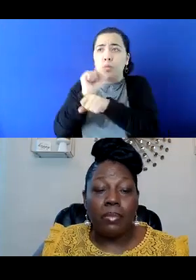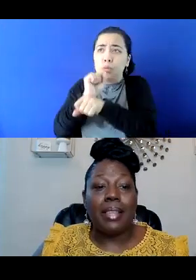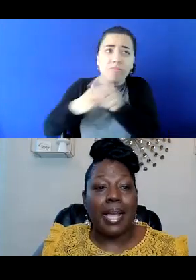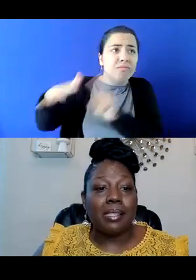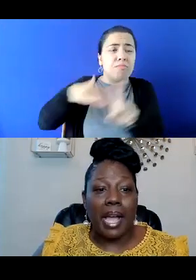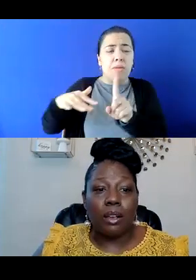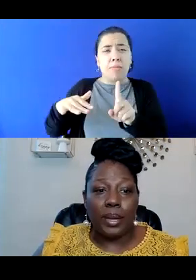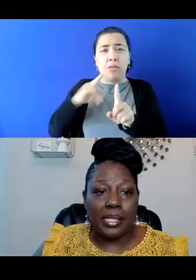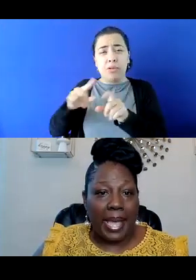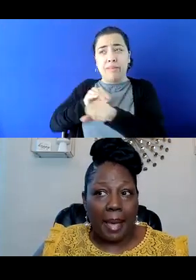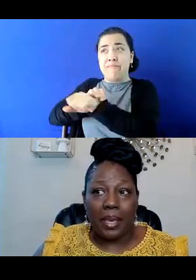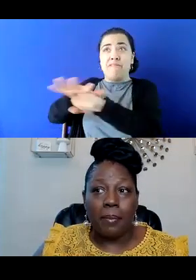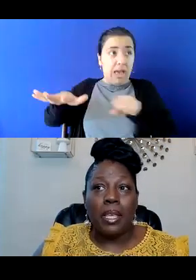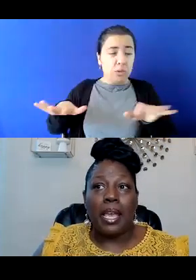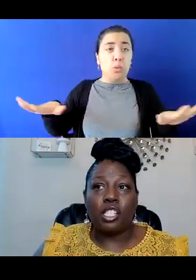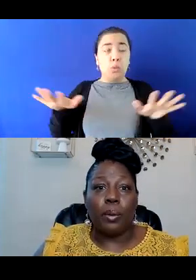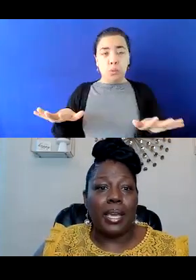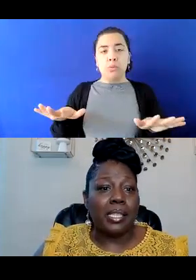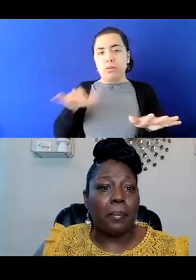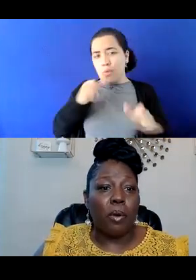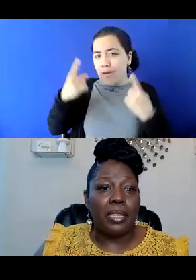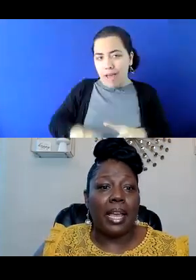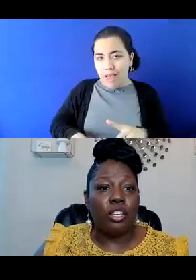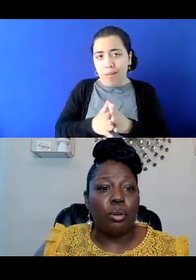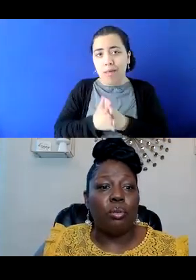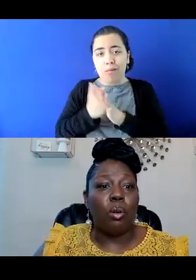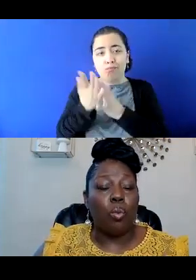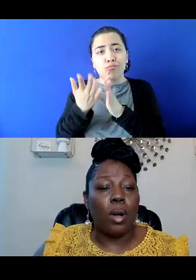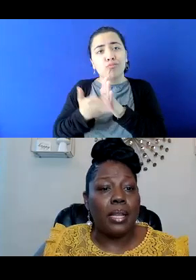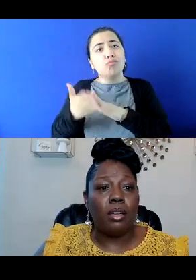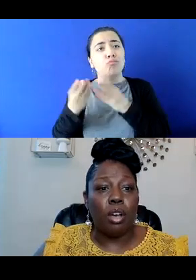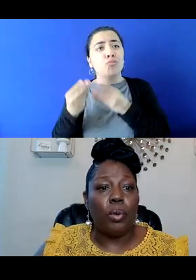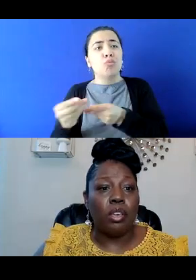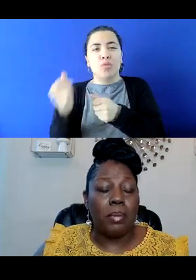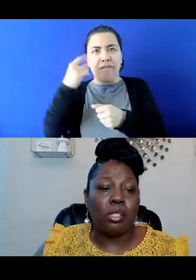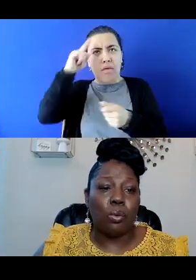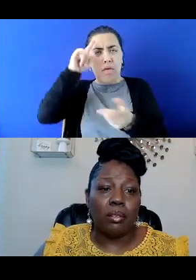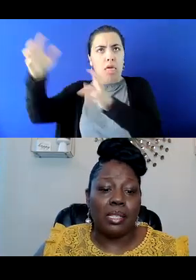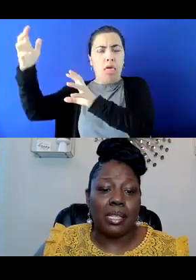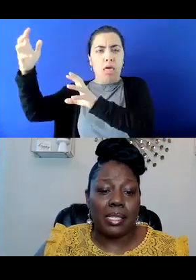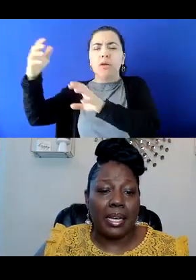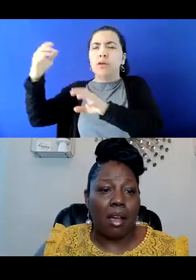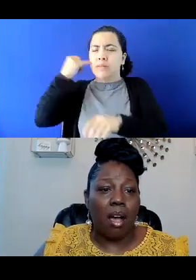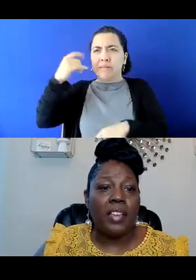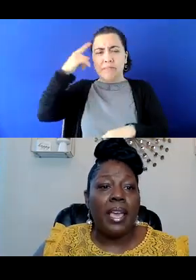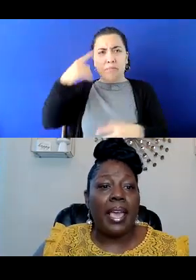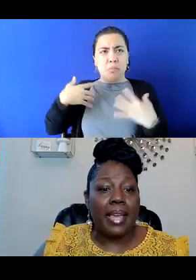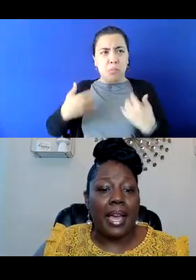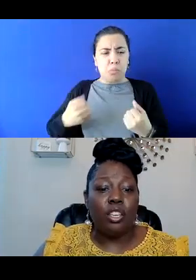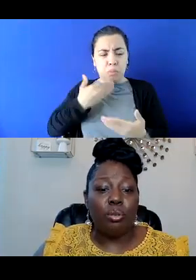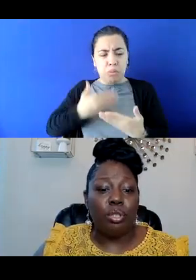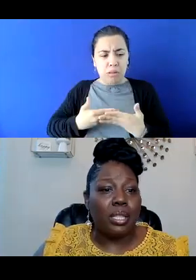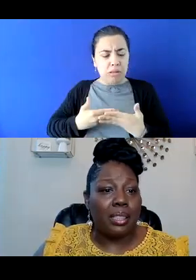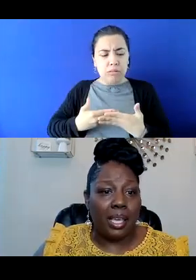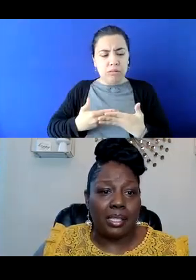environment? That's not going to happen. And so it's important that you, one, know when your mental wellness is getting off, and